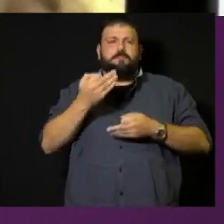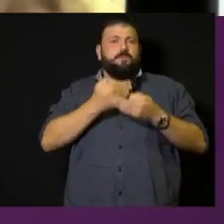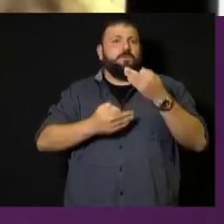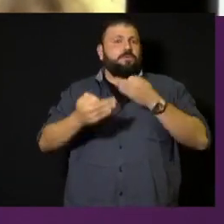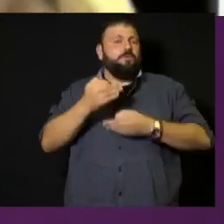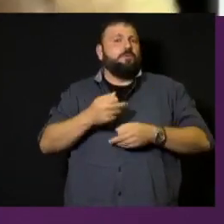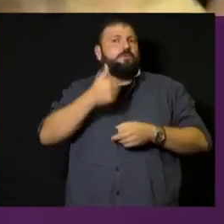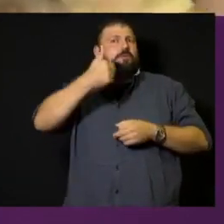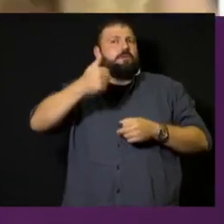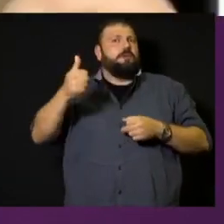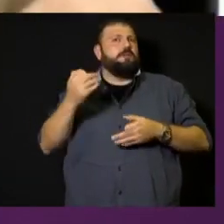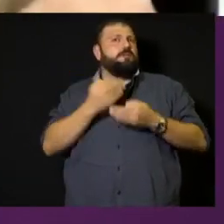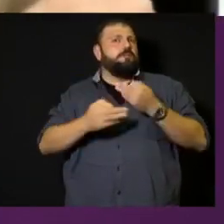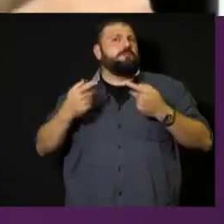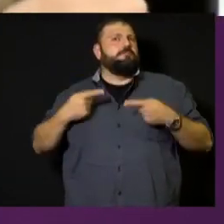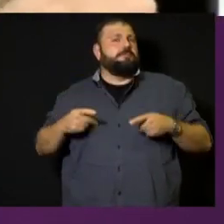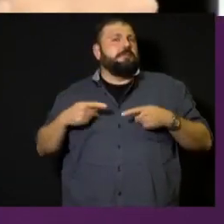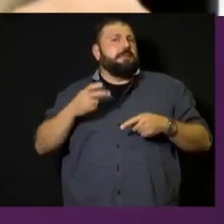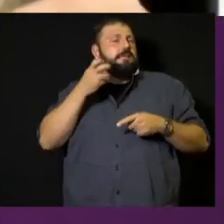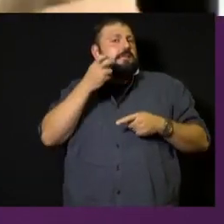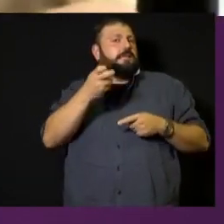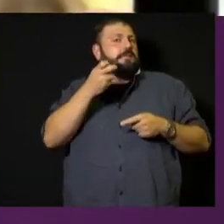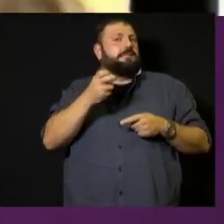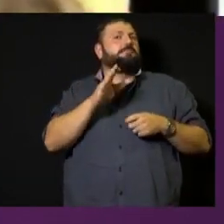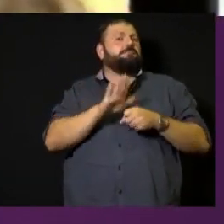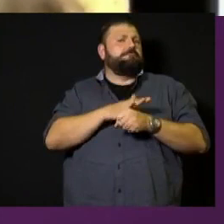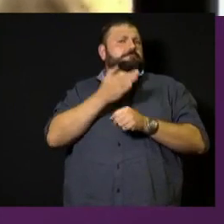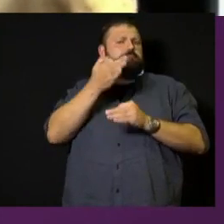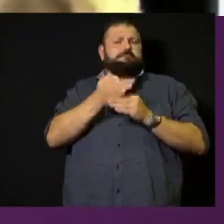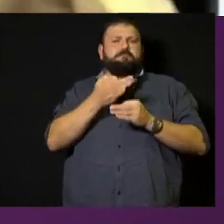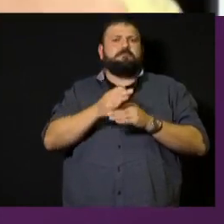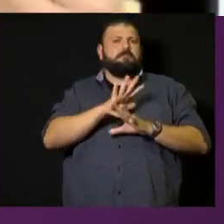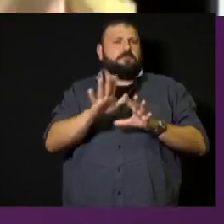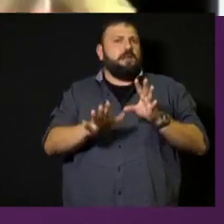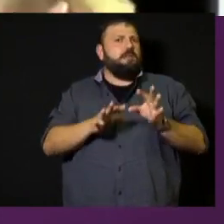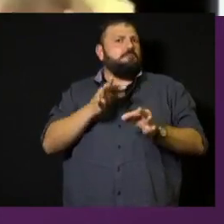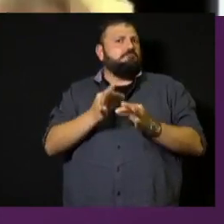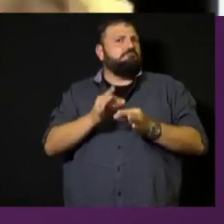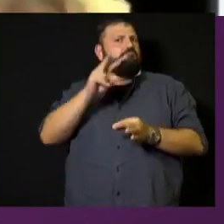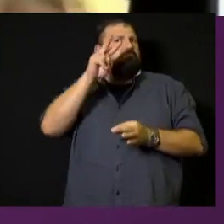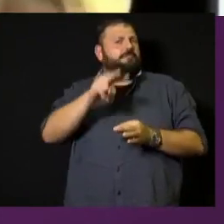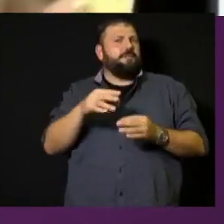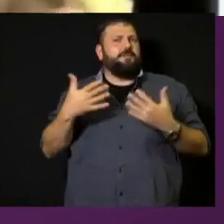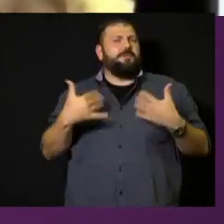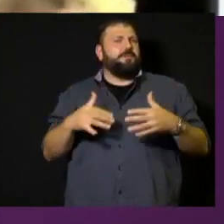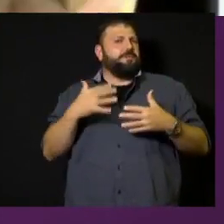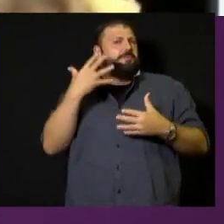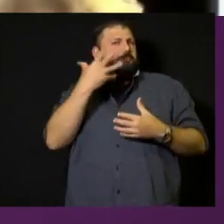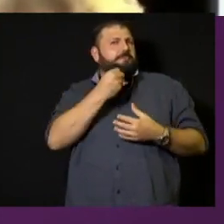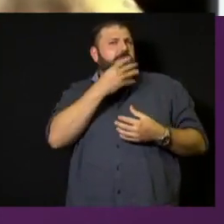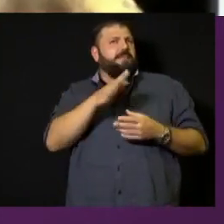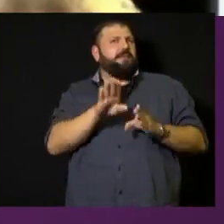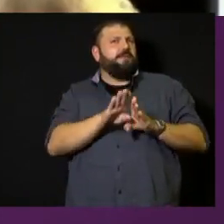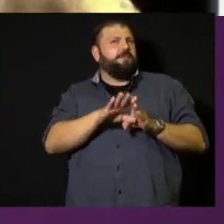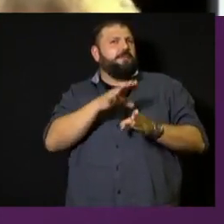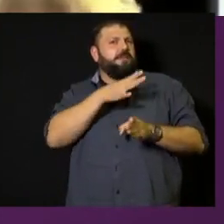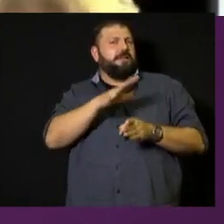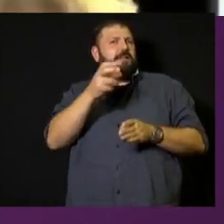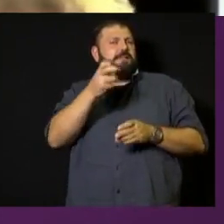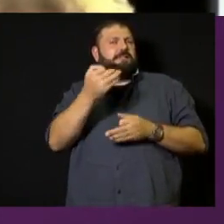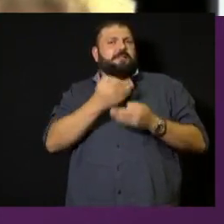of us, since we started in this company, we are living, we are seeing. And